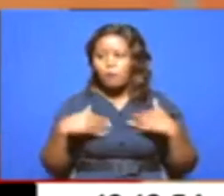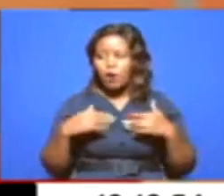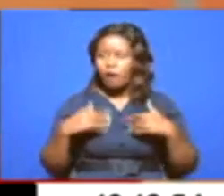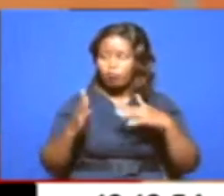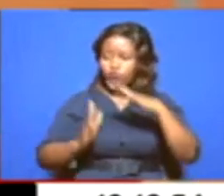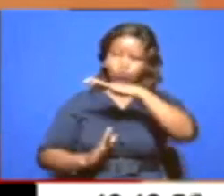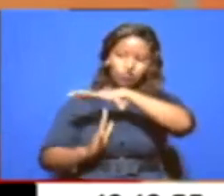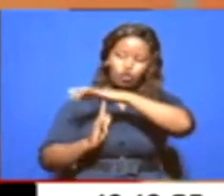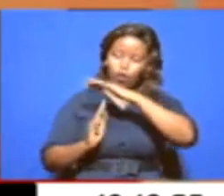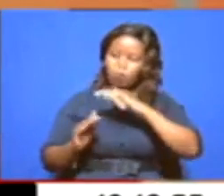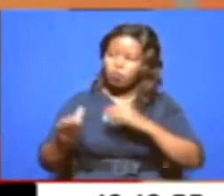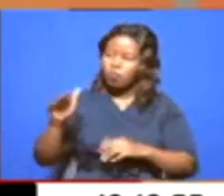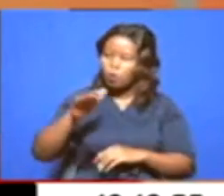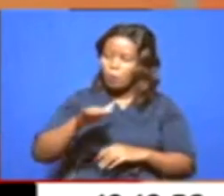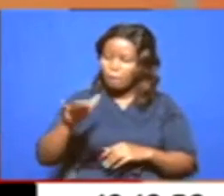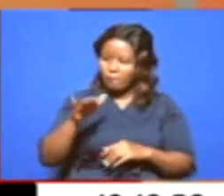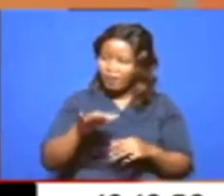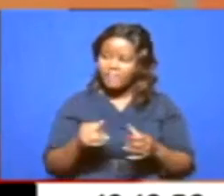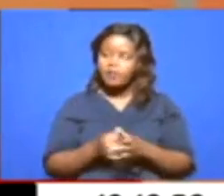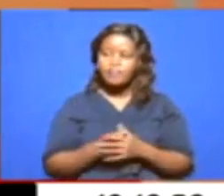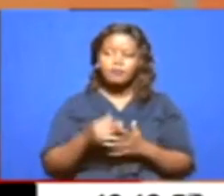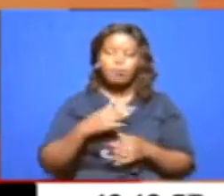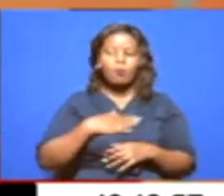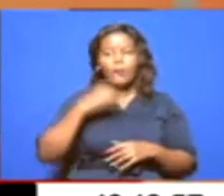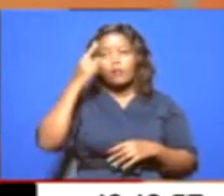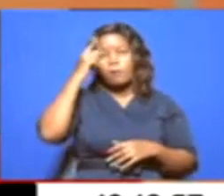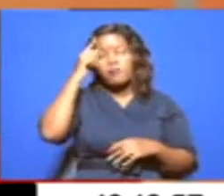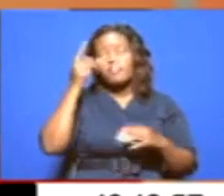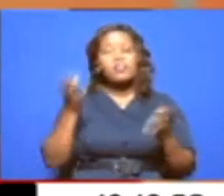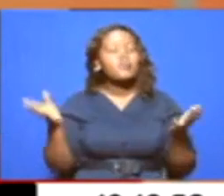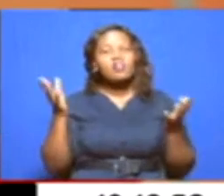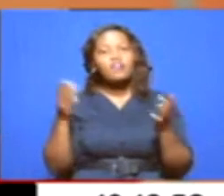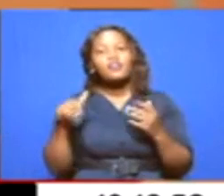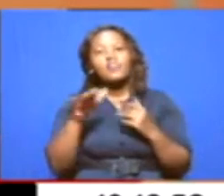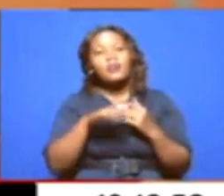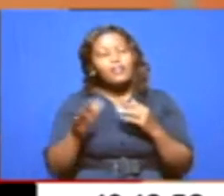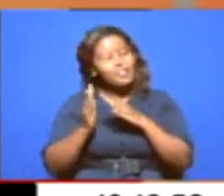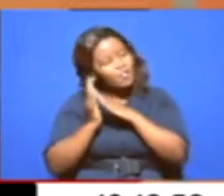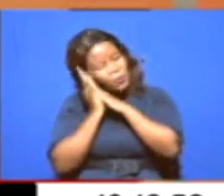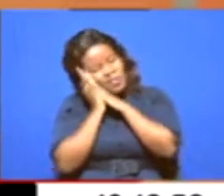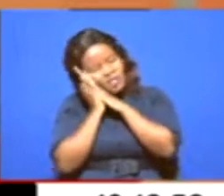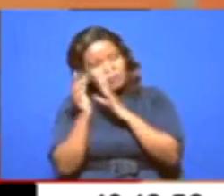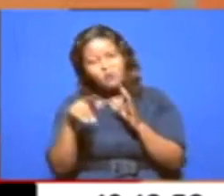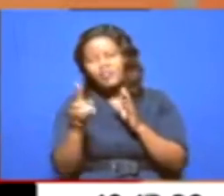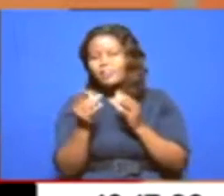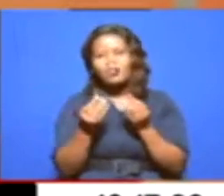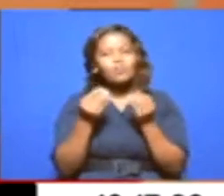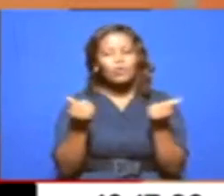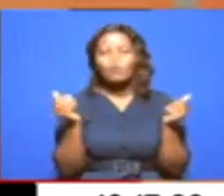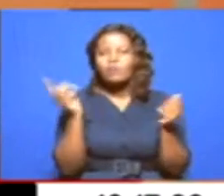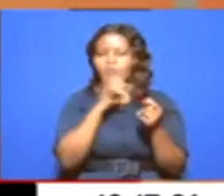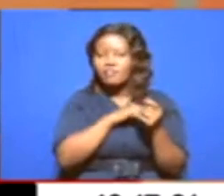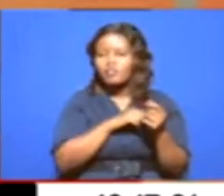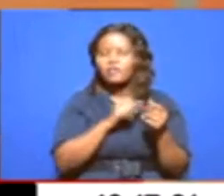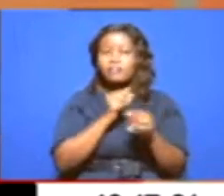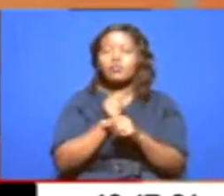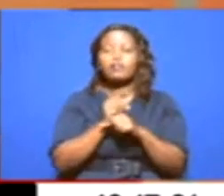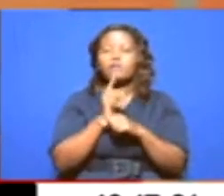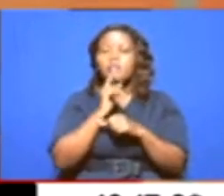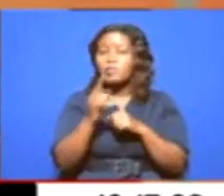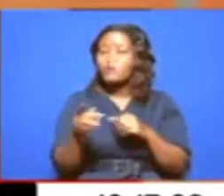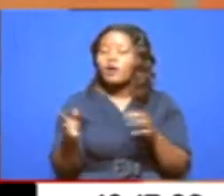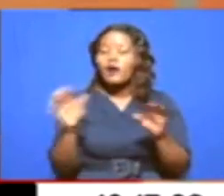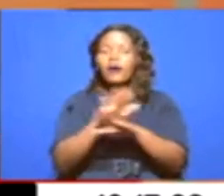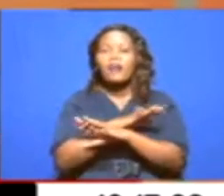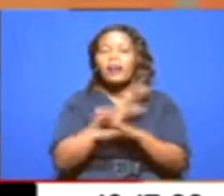one of those top places. So I think when it comes to accommodation, that is done deal. Everything is okay. We want to make sure that whatever we do is done